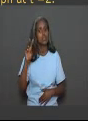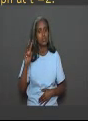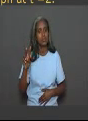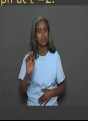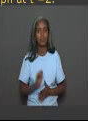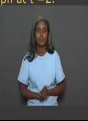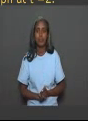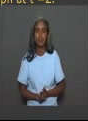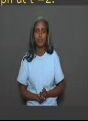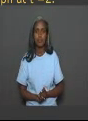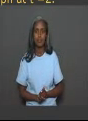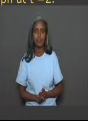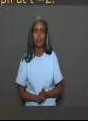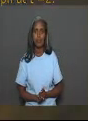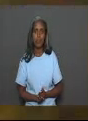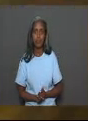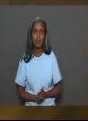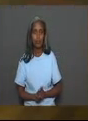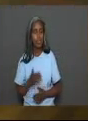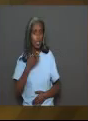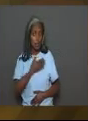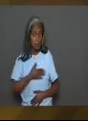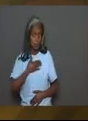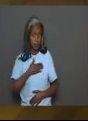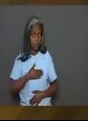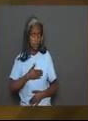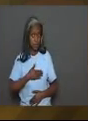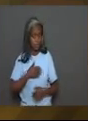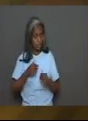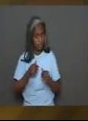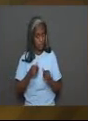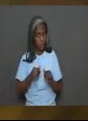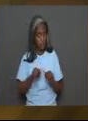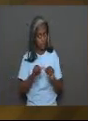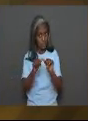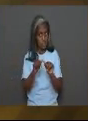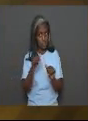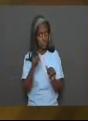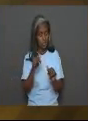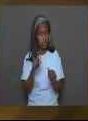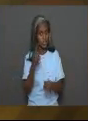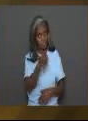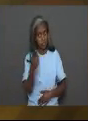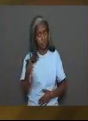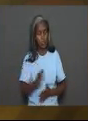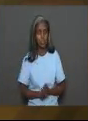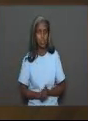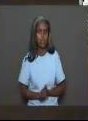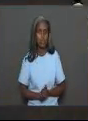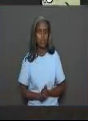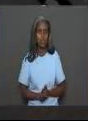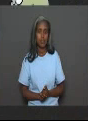equals 2. Please get started right away, everyone.